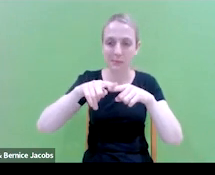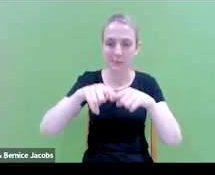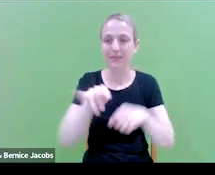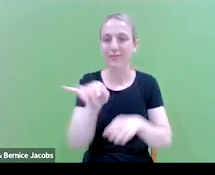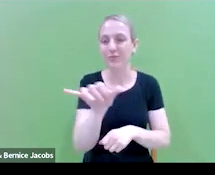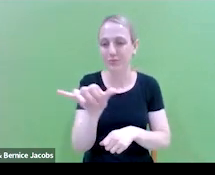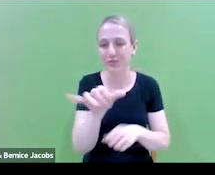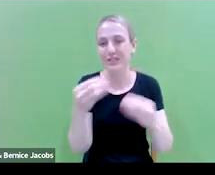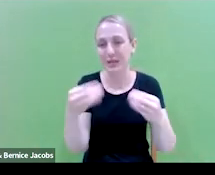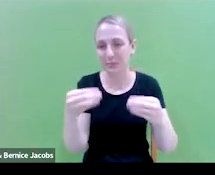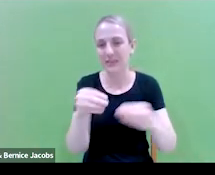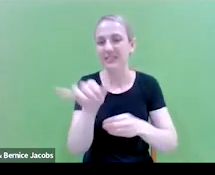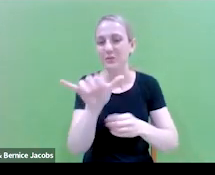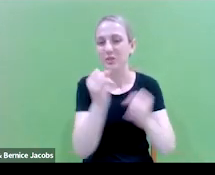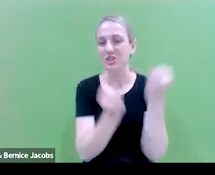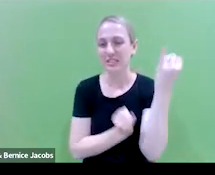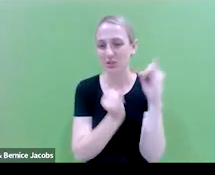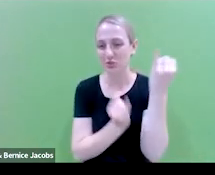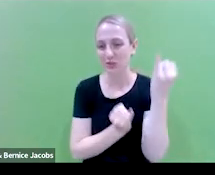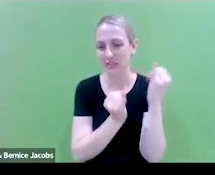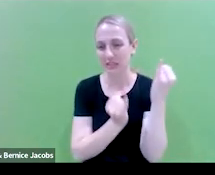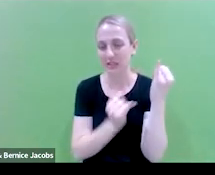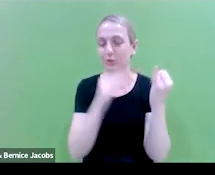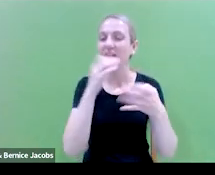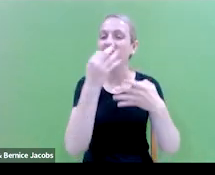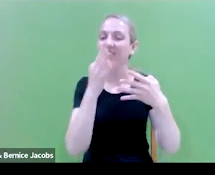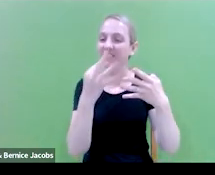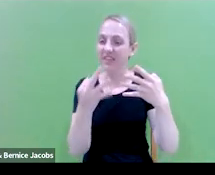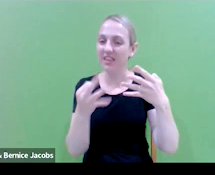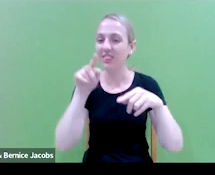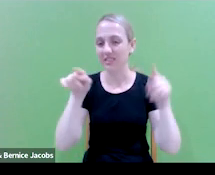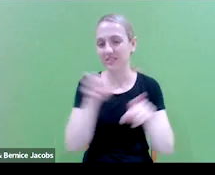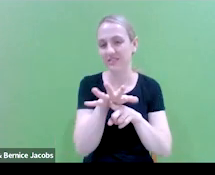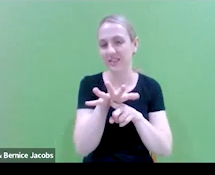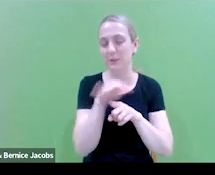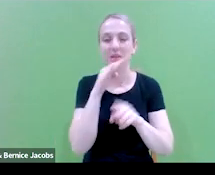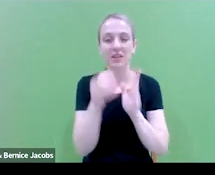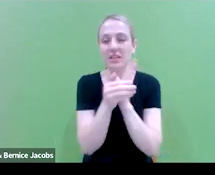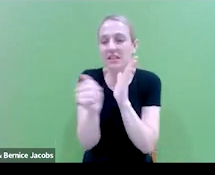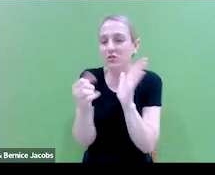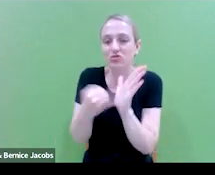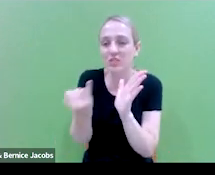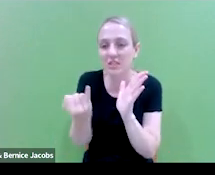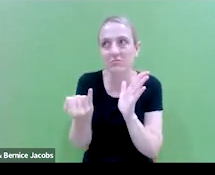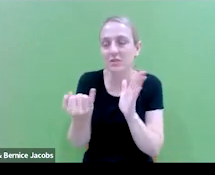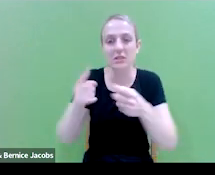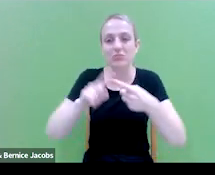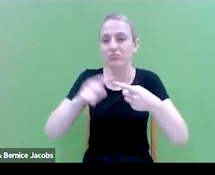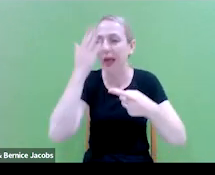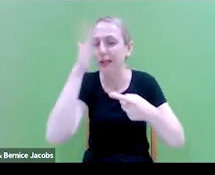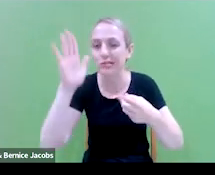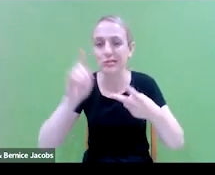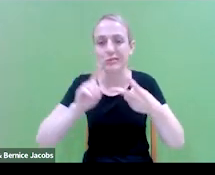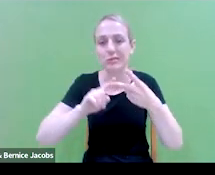it's multifactorial. And so it's not only skills, it's attitudes, it's